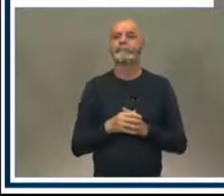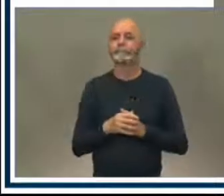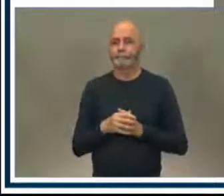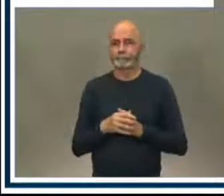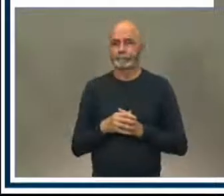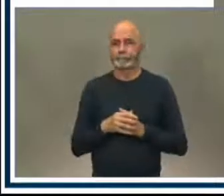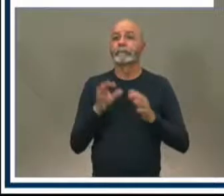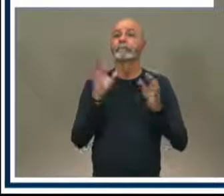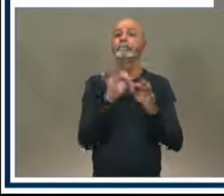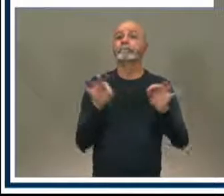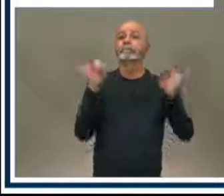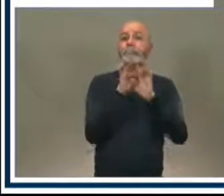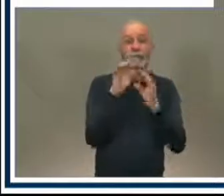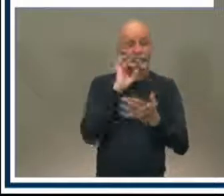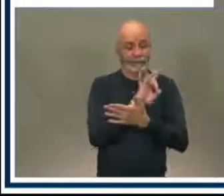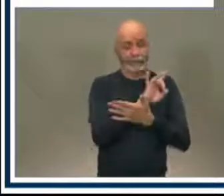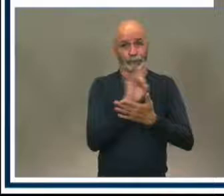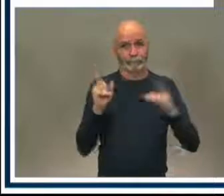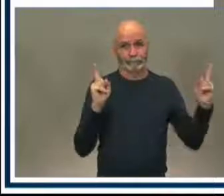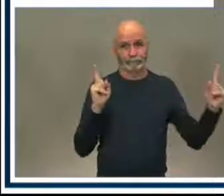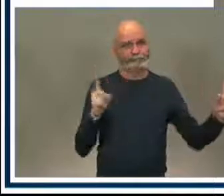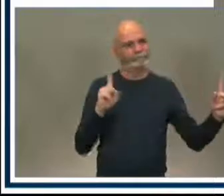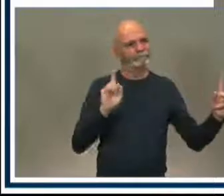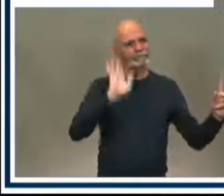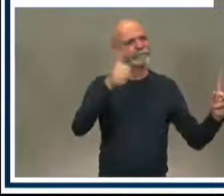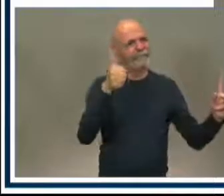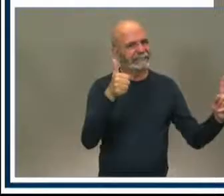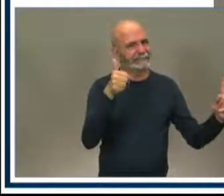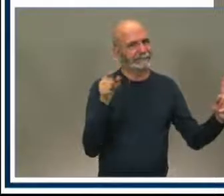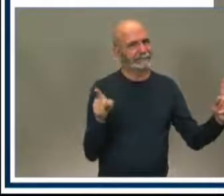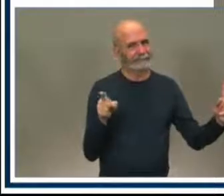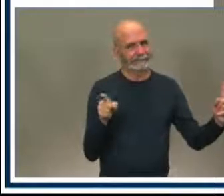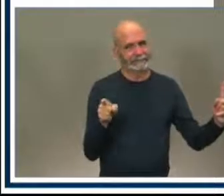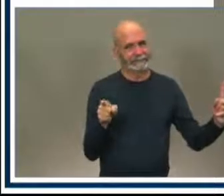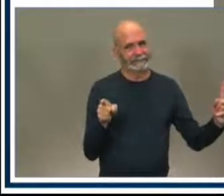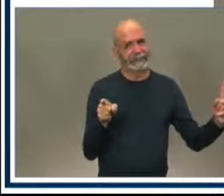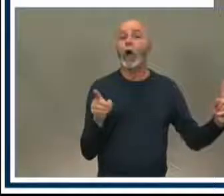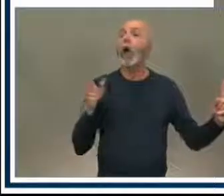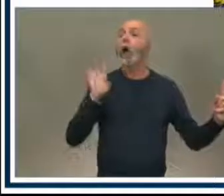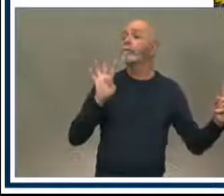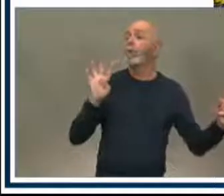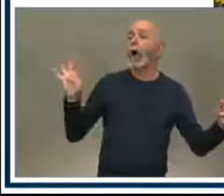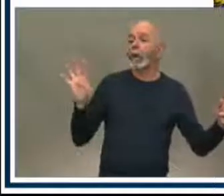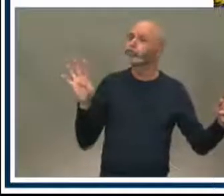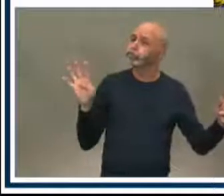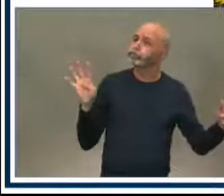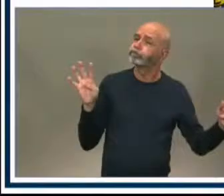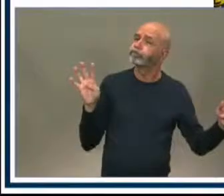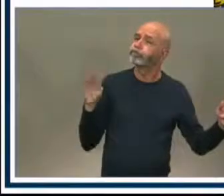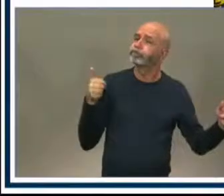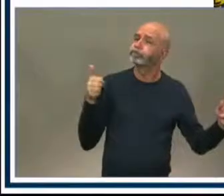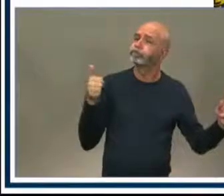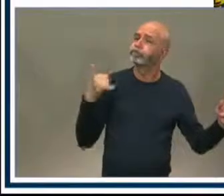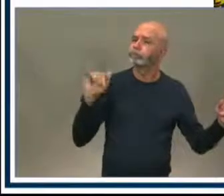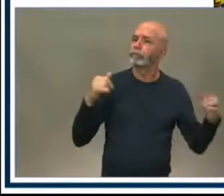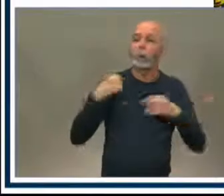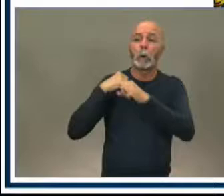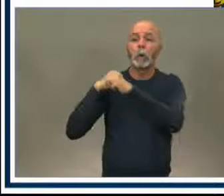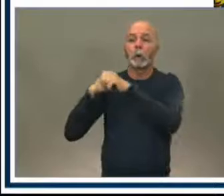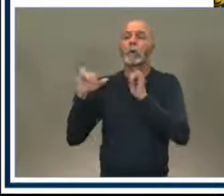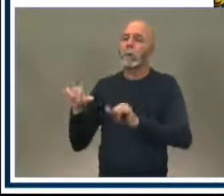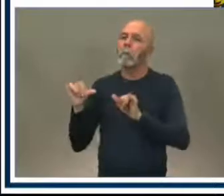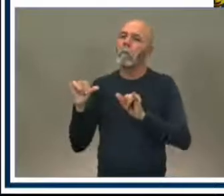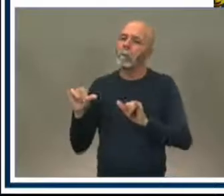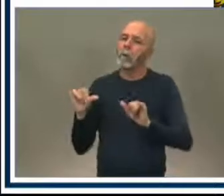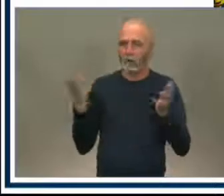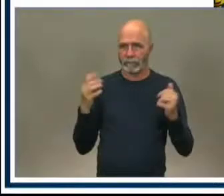8 weeks is optimal. 4 weeks still gives you very, very good coverage. Regarding the outbreak at the faith gathering, has anyone